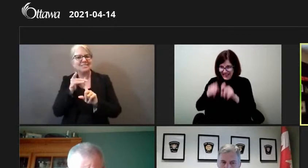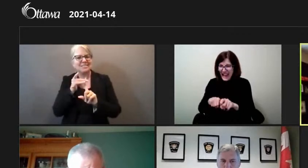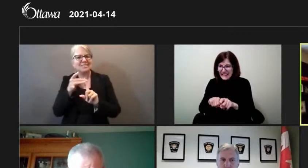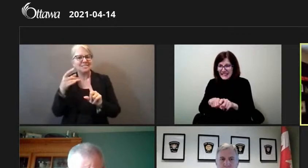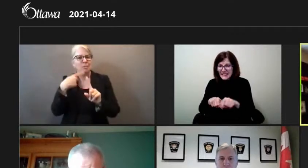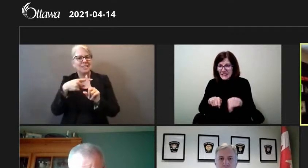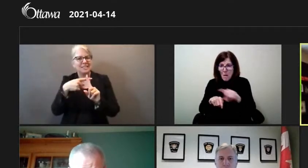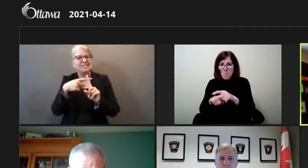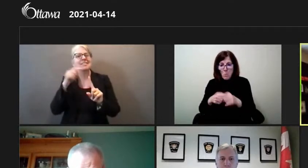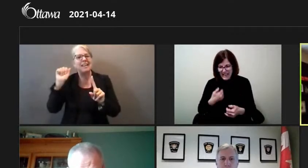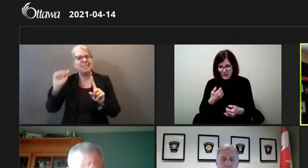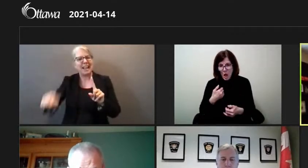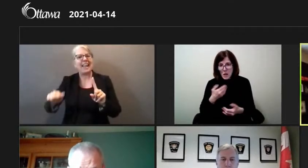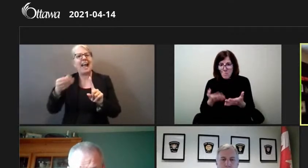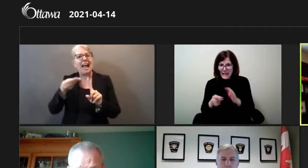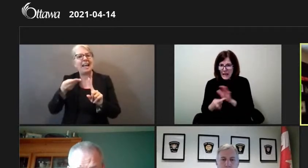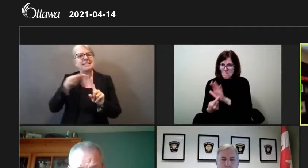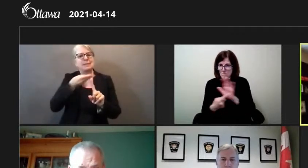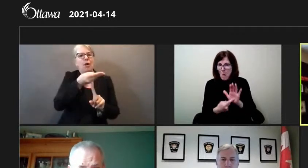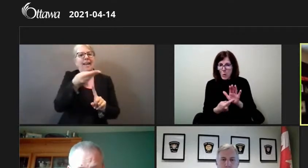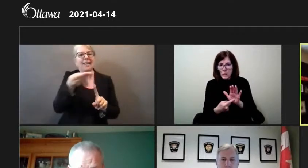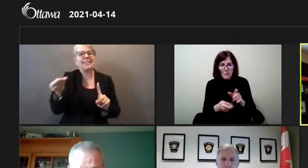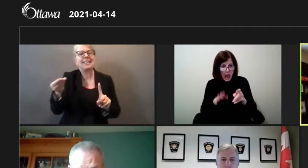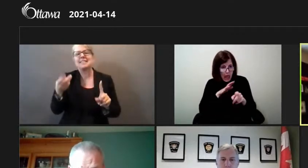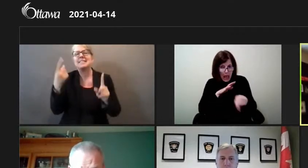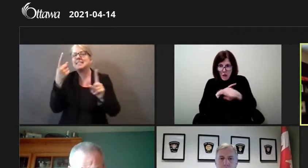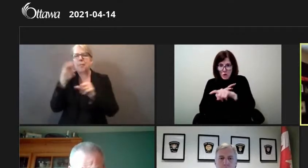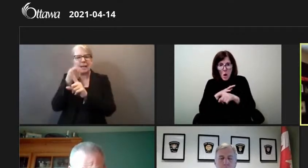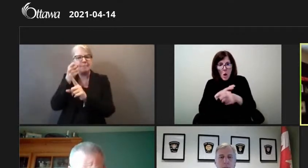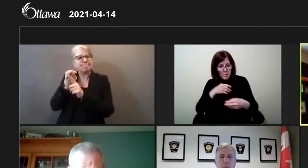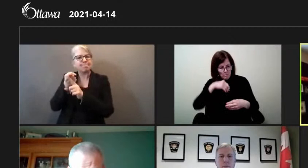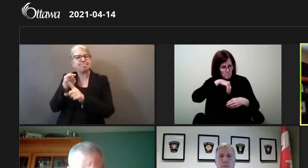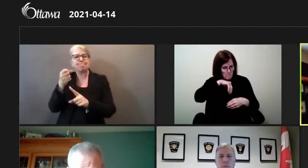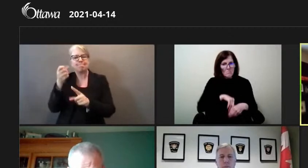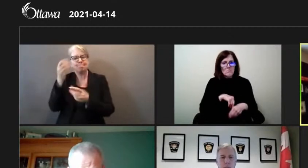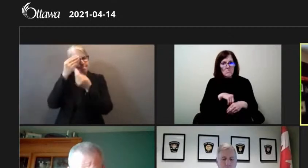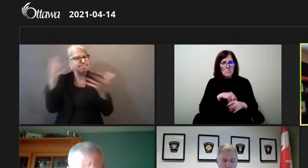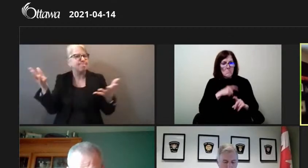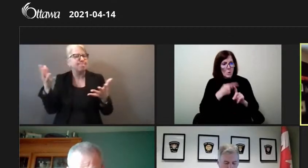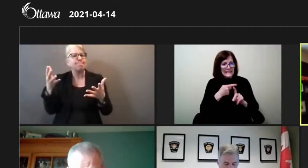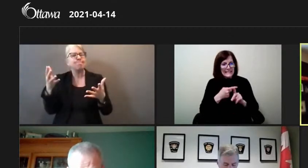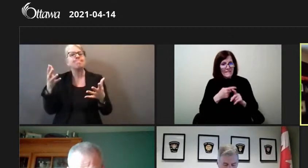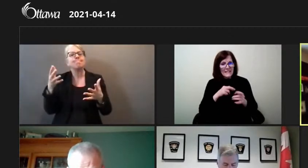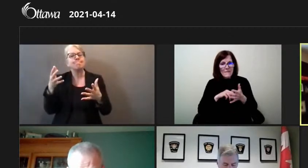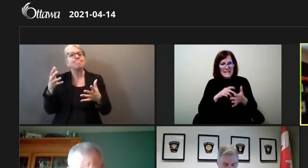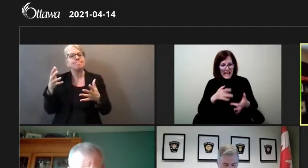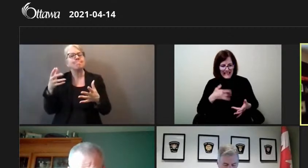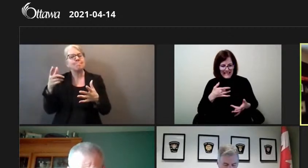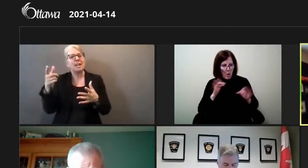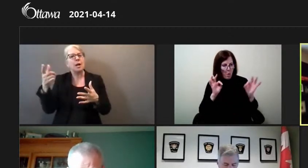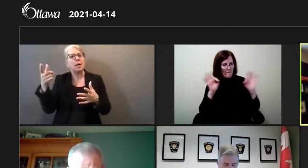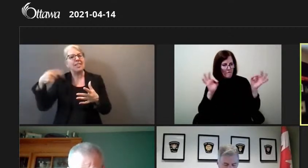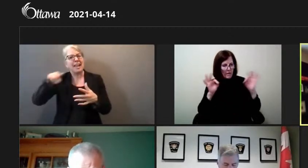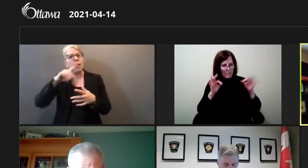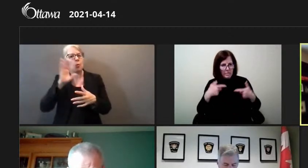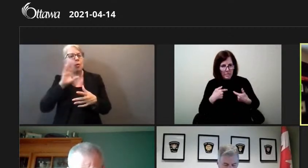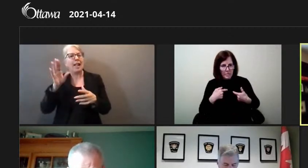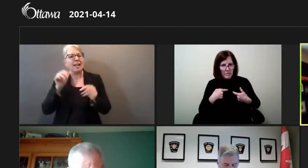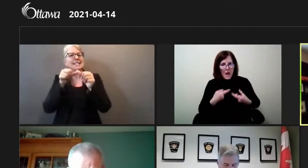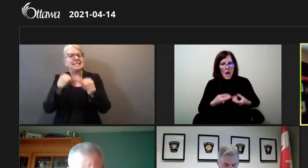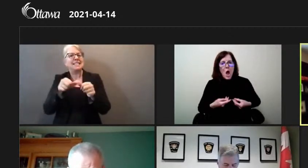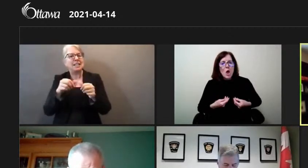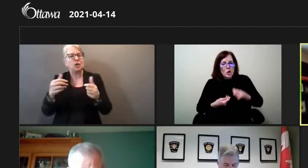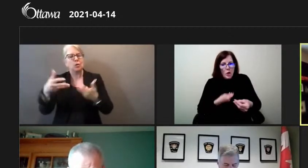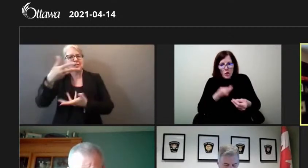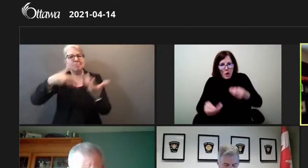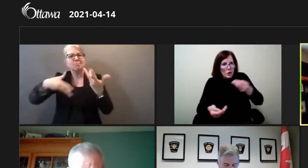can spread it? Because we've got to do something to get the message across to these kids, because they are going to be super spreaders if they continue to gather the numbers that